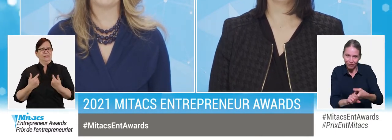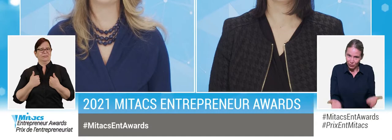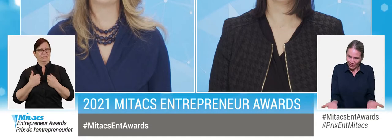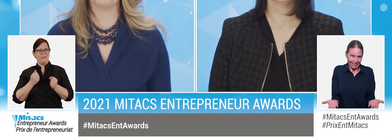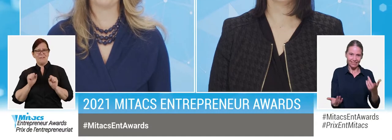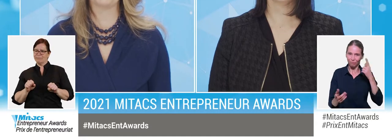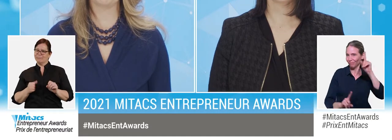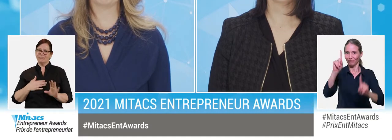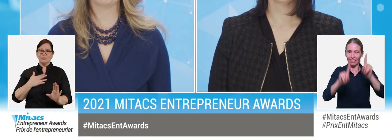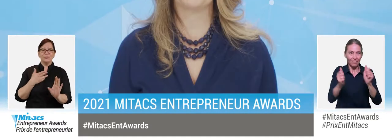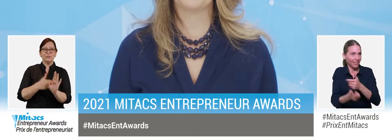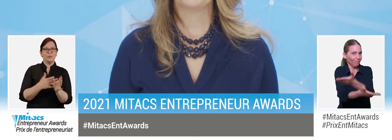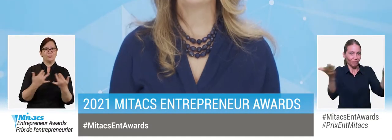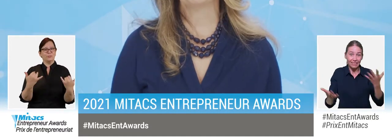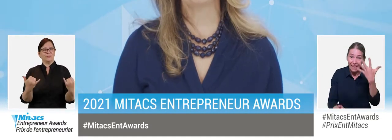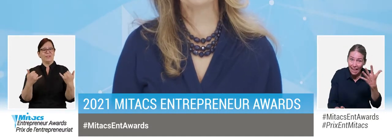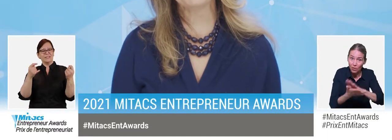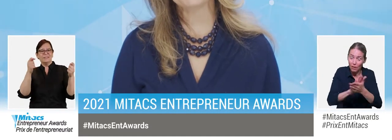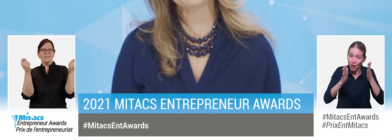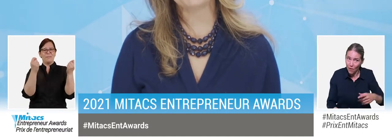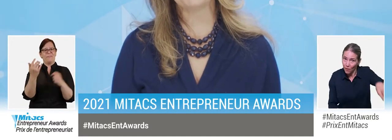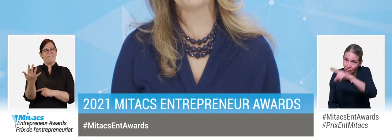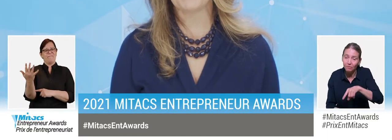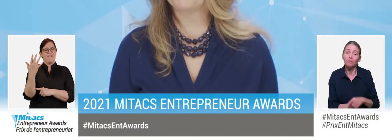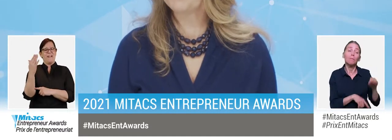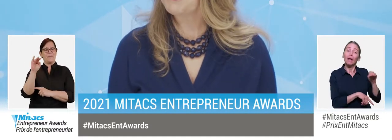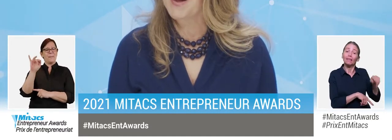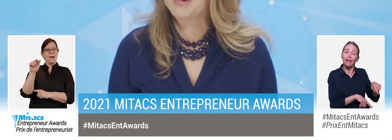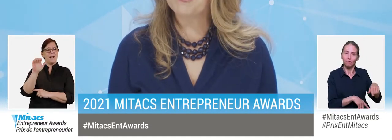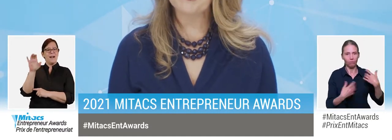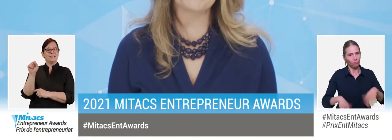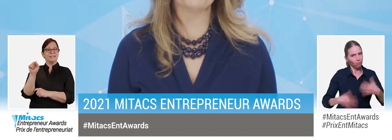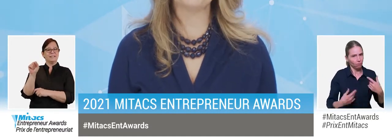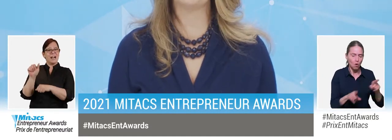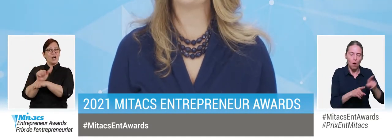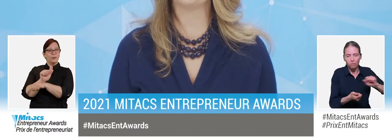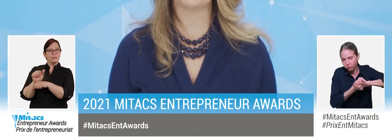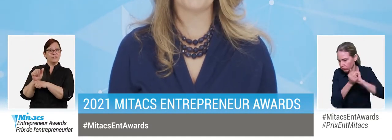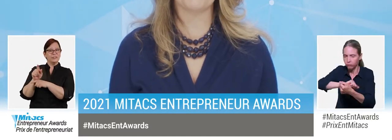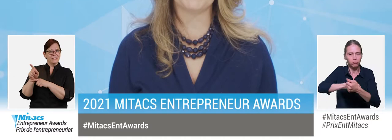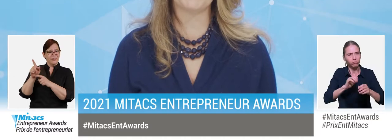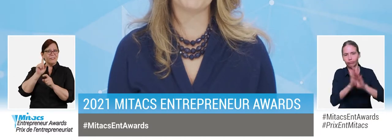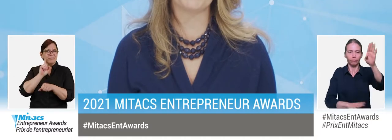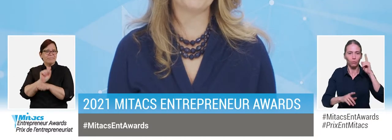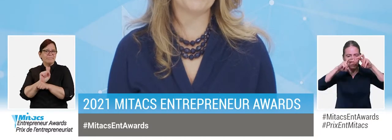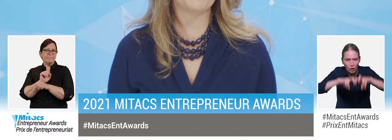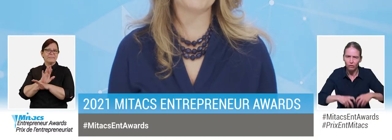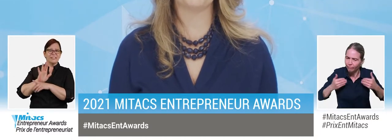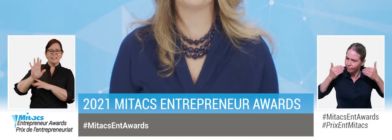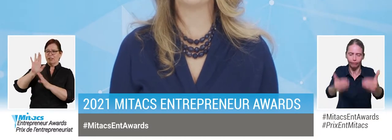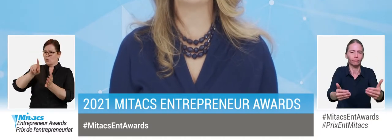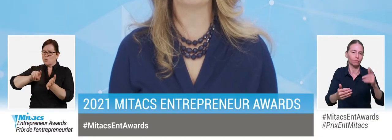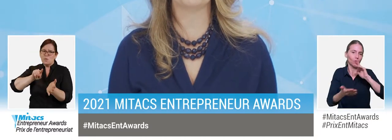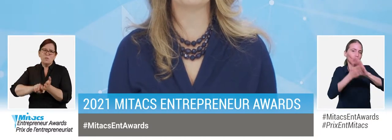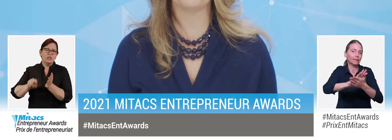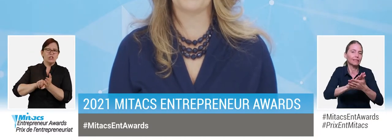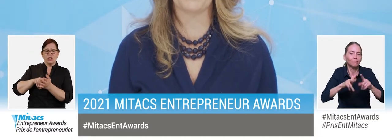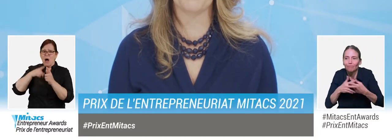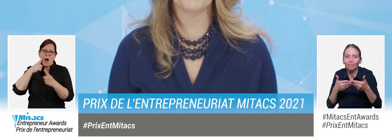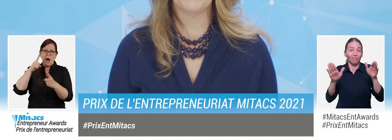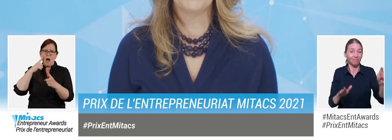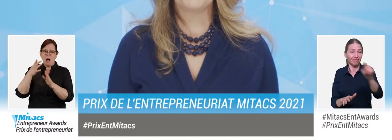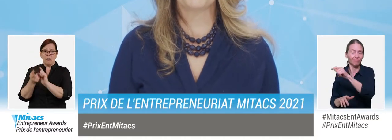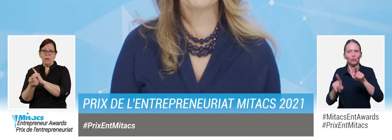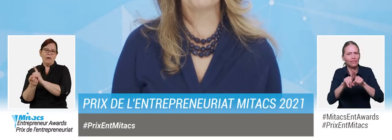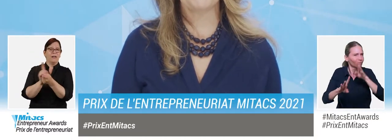Startup Canada's support. Before we continue, I will remind everyone to please join the conversation on Twitter as we go through the